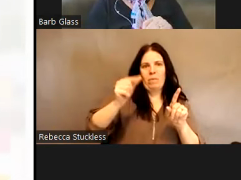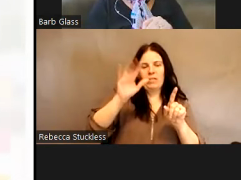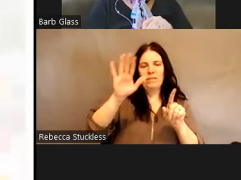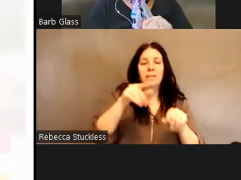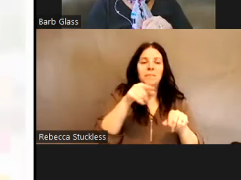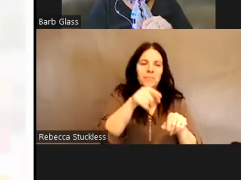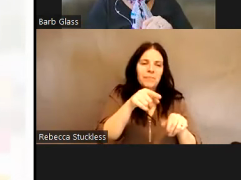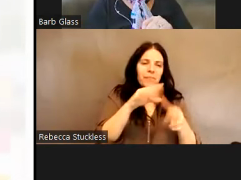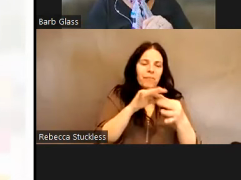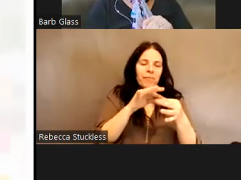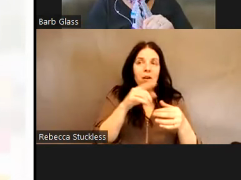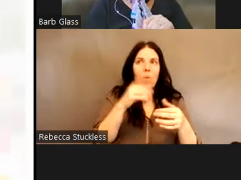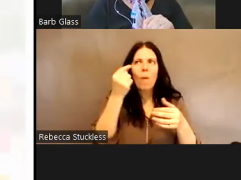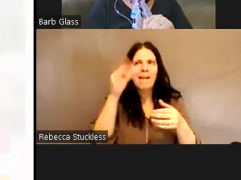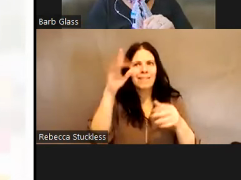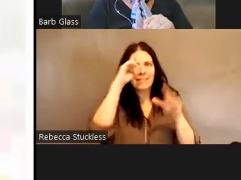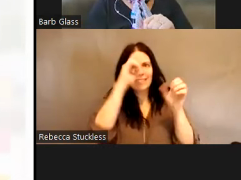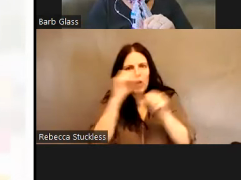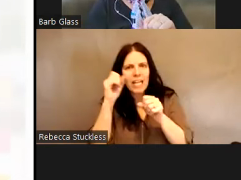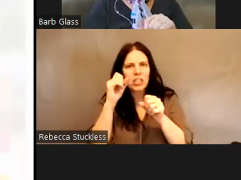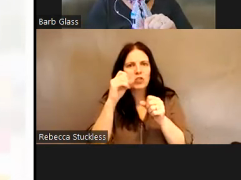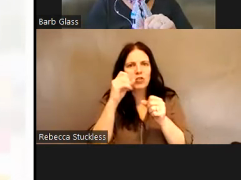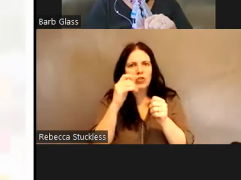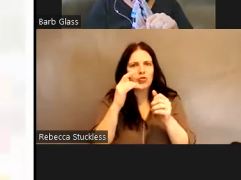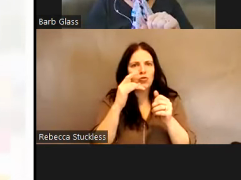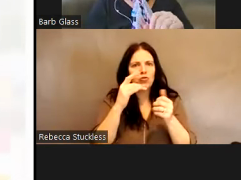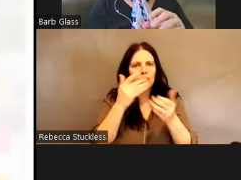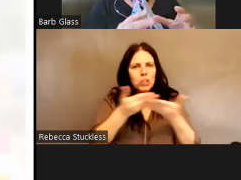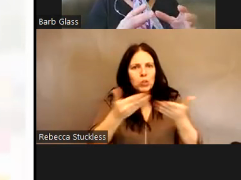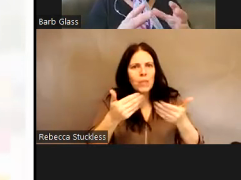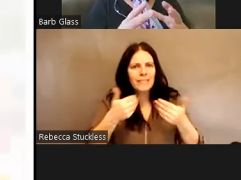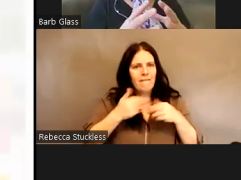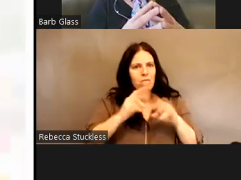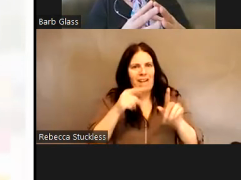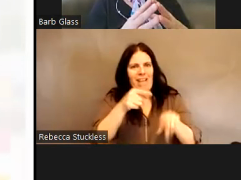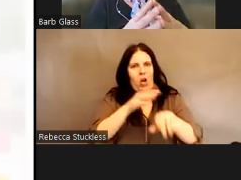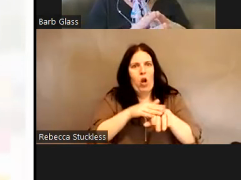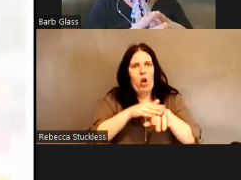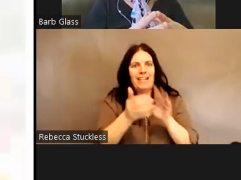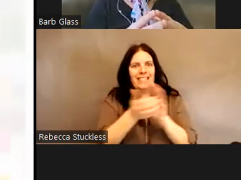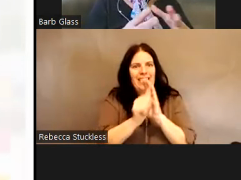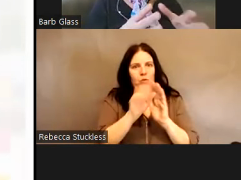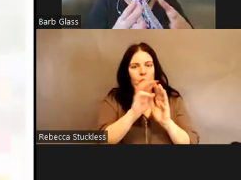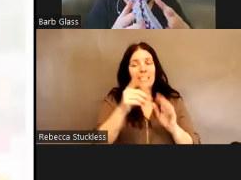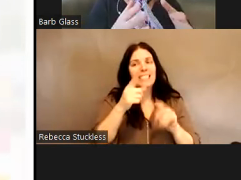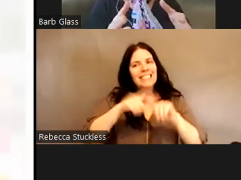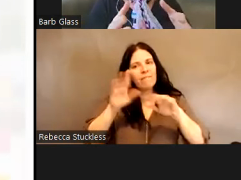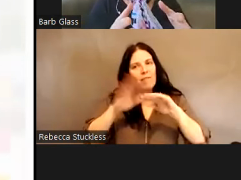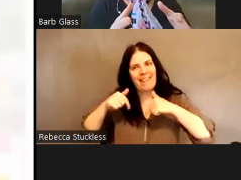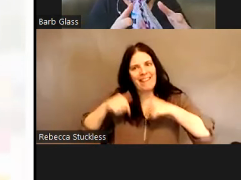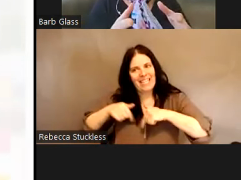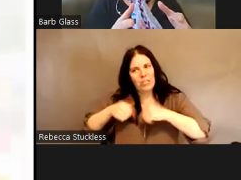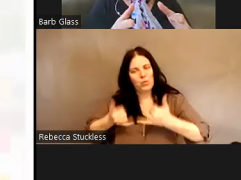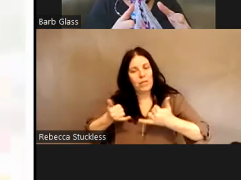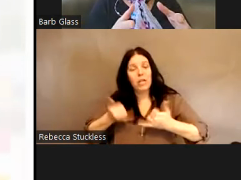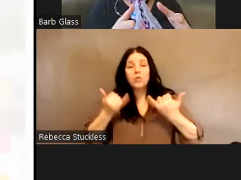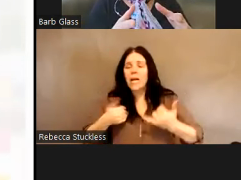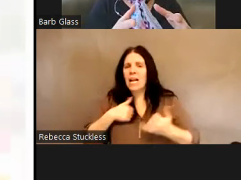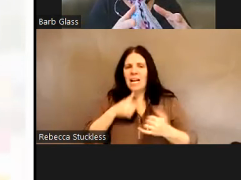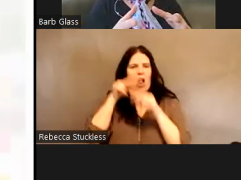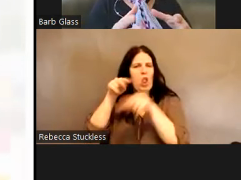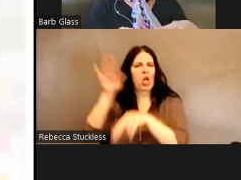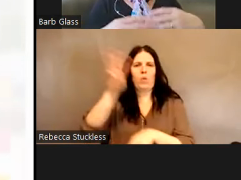and resources available on the Skills for Success website. So it's different than this webinar because we're not going to be looking at that government